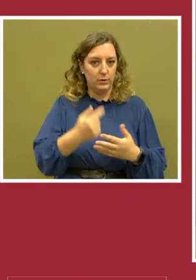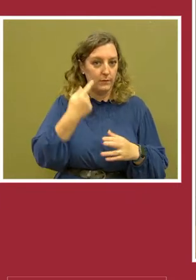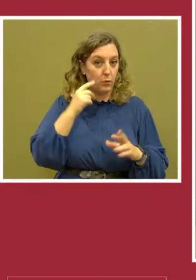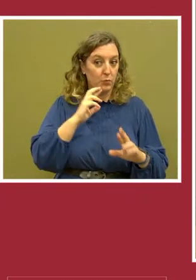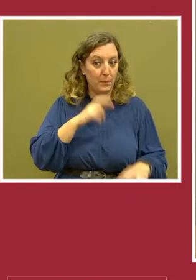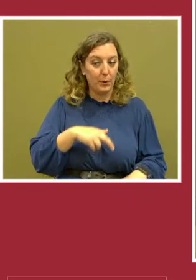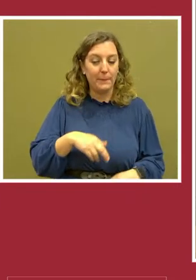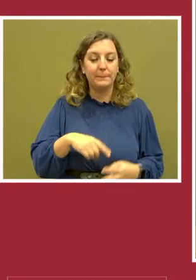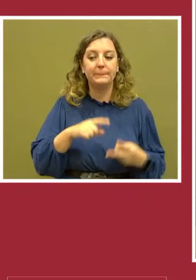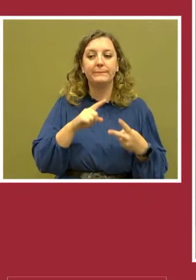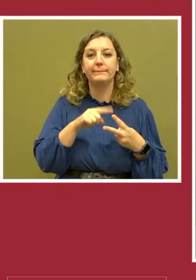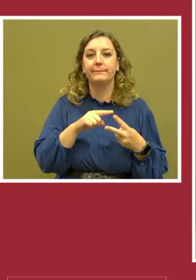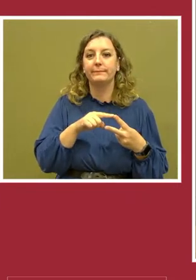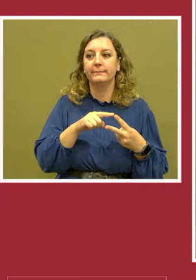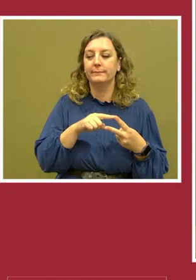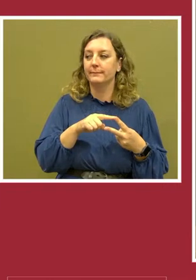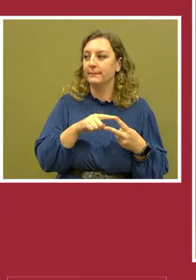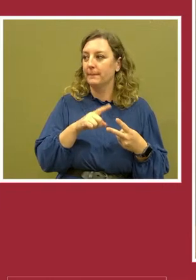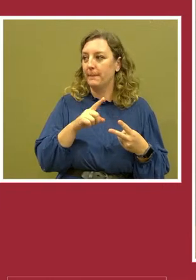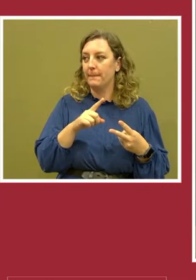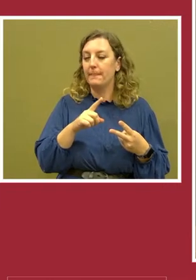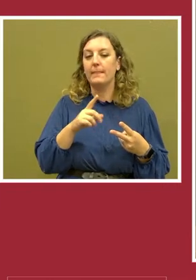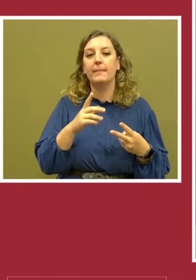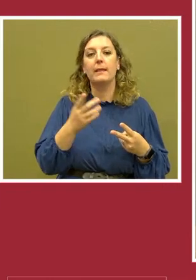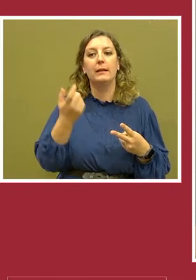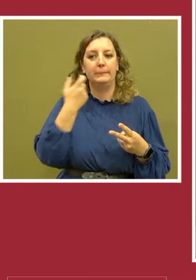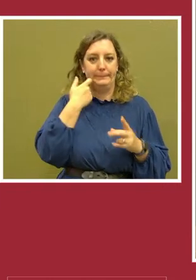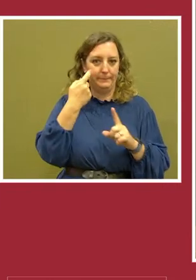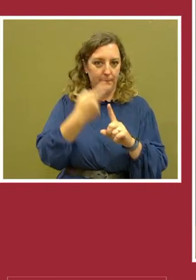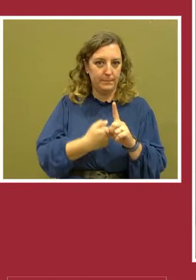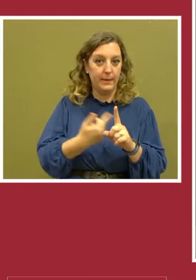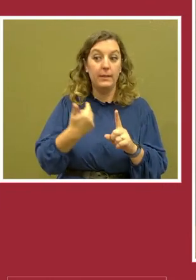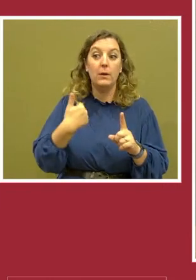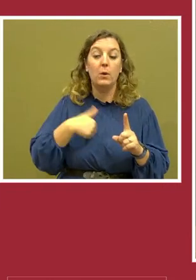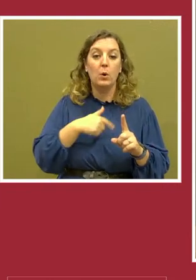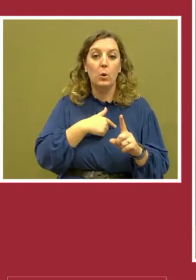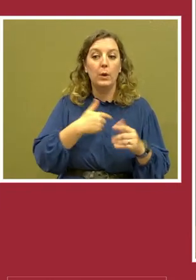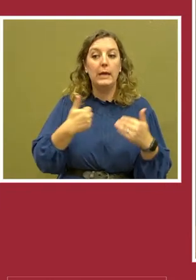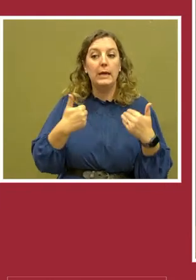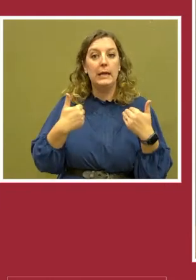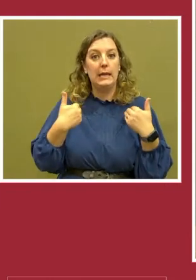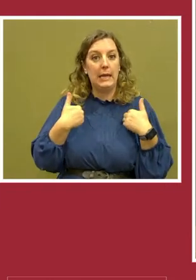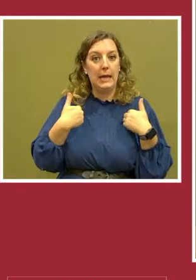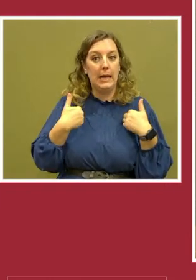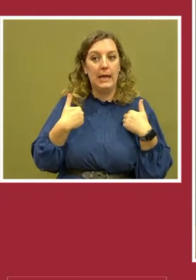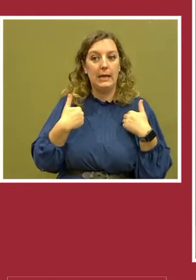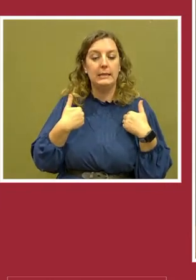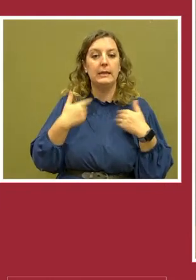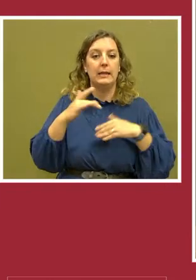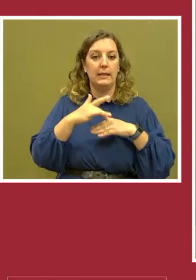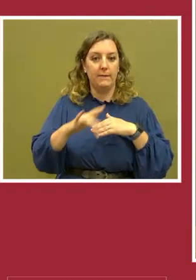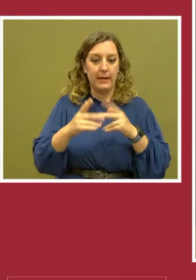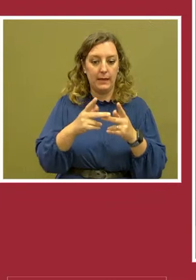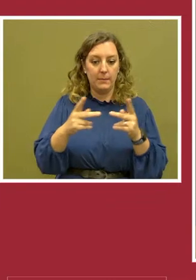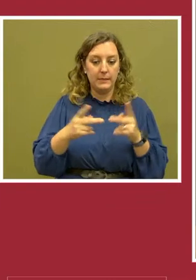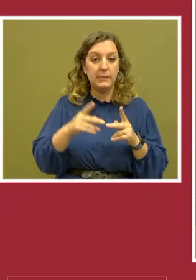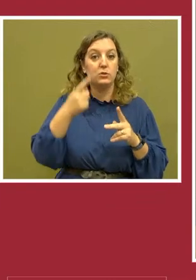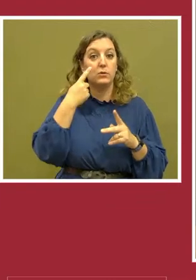report. Over the last month, we have had our vacant position for